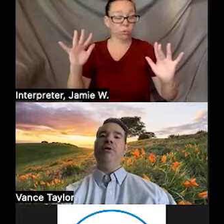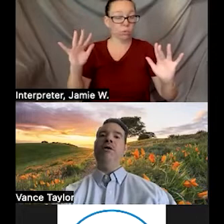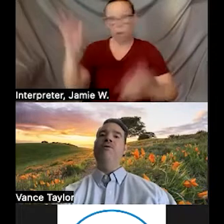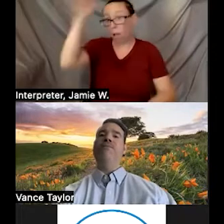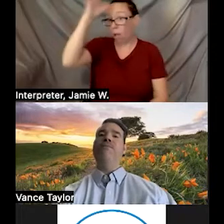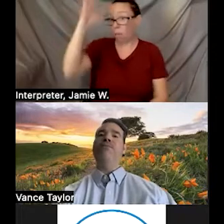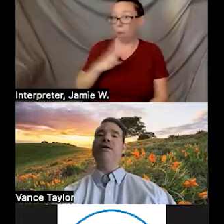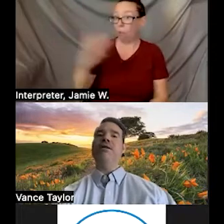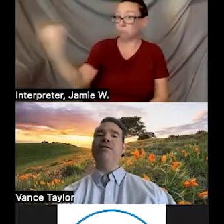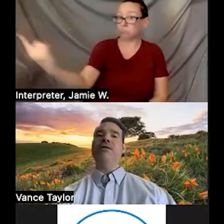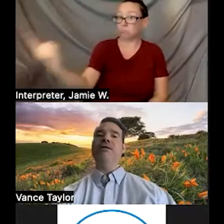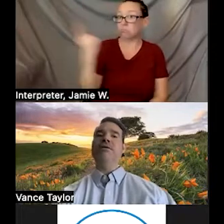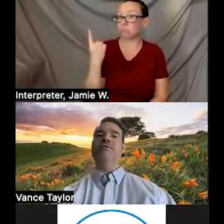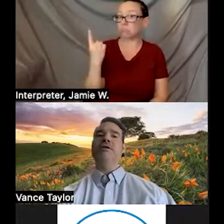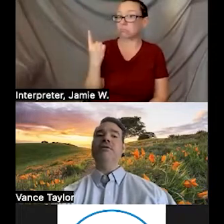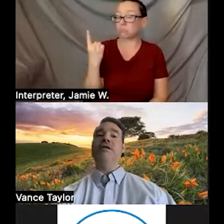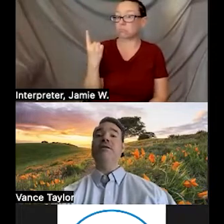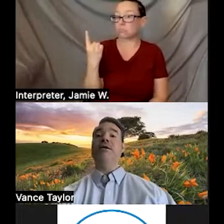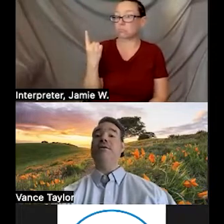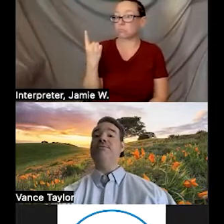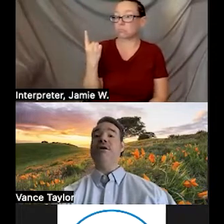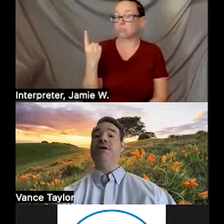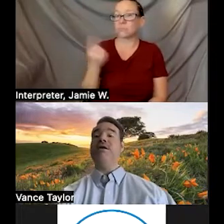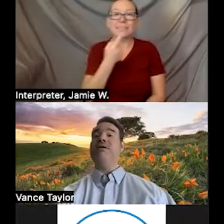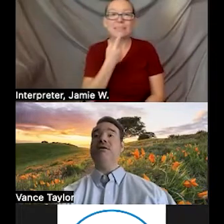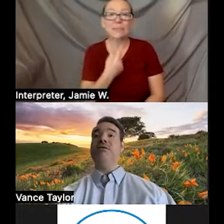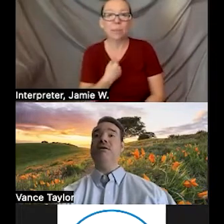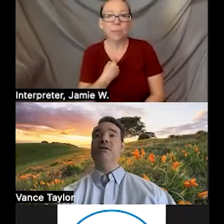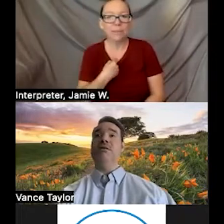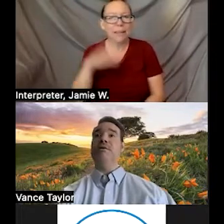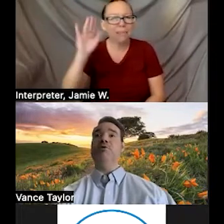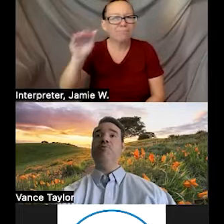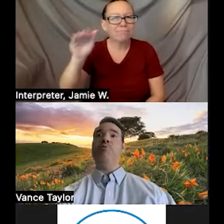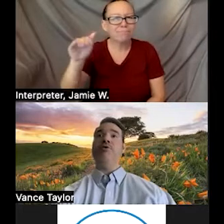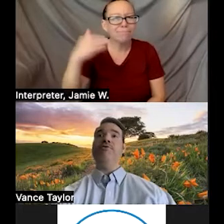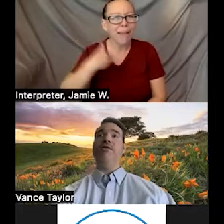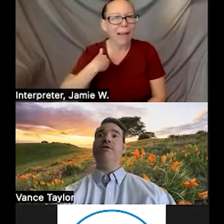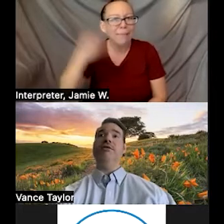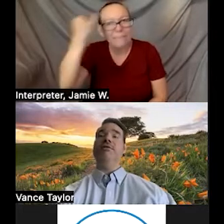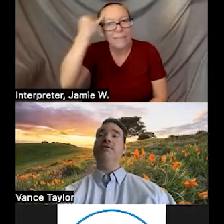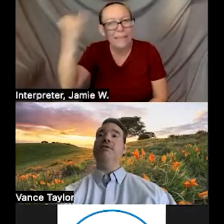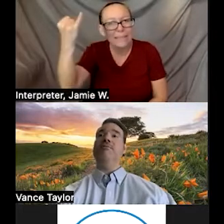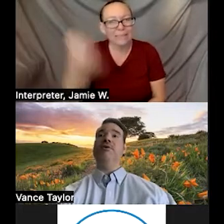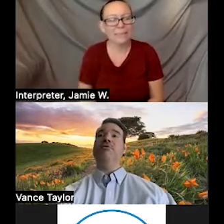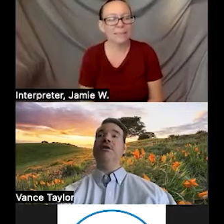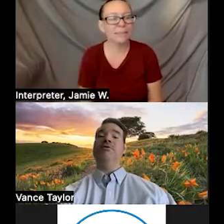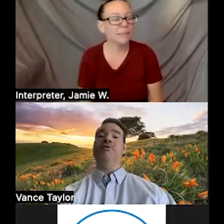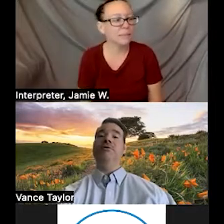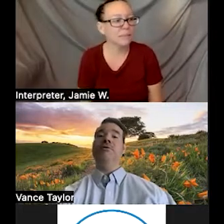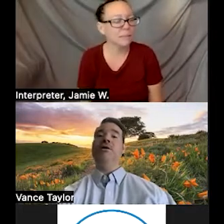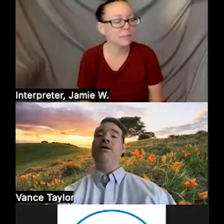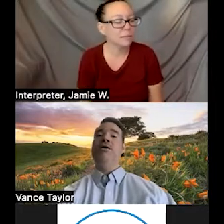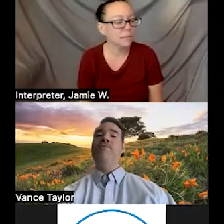up and said, hey, I've got an idea. I'm with the Pomona Valley Medical Center.